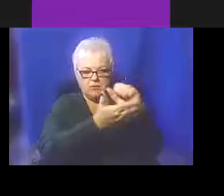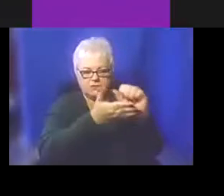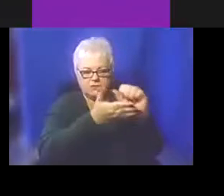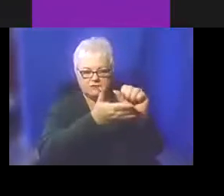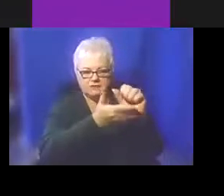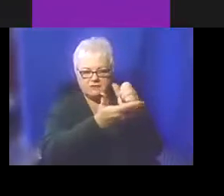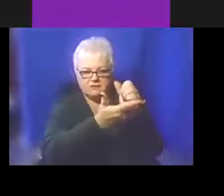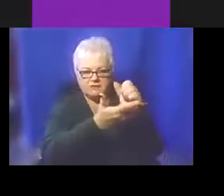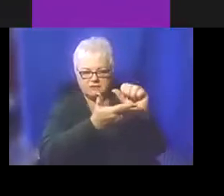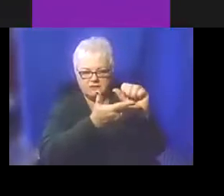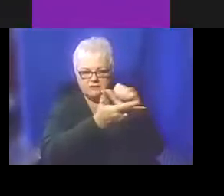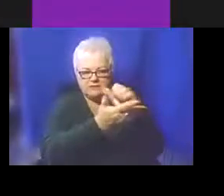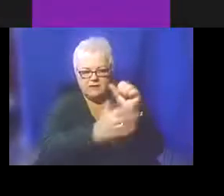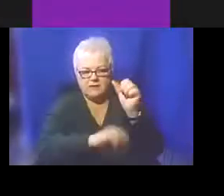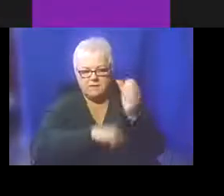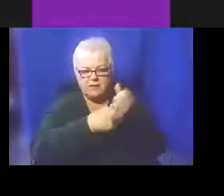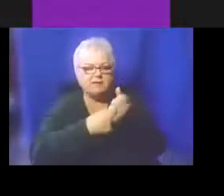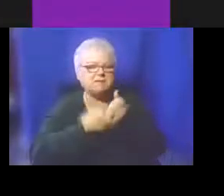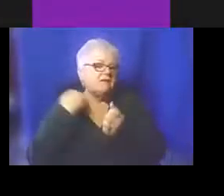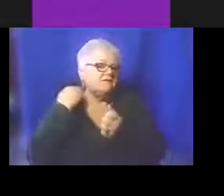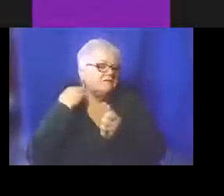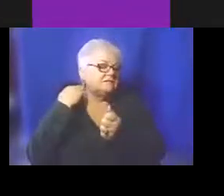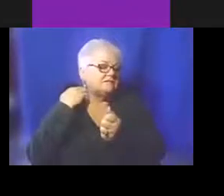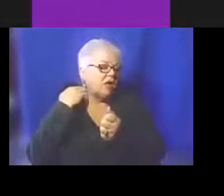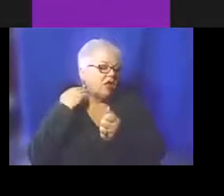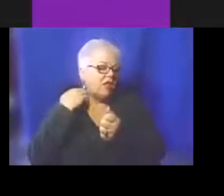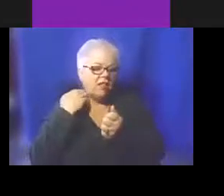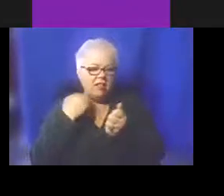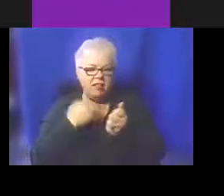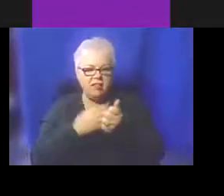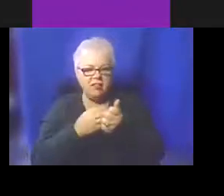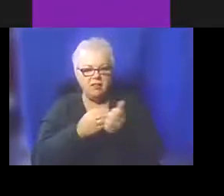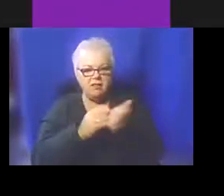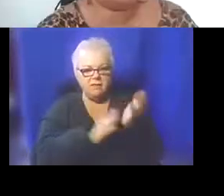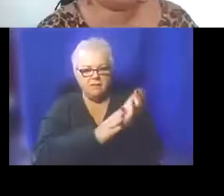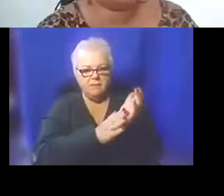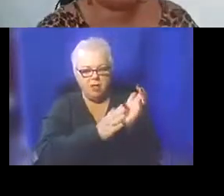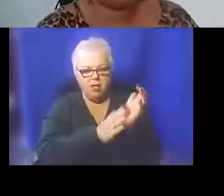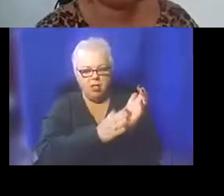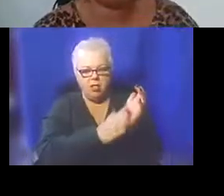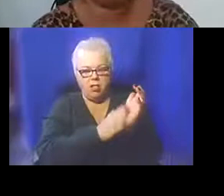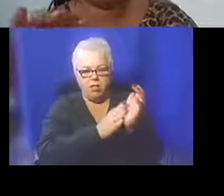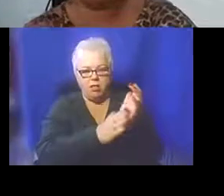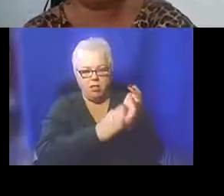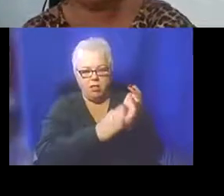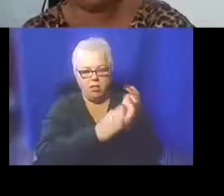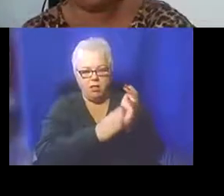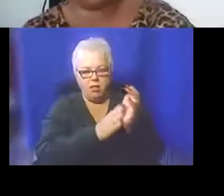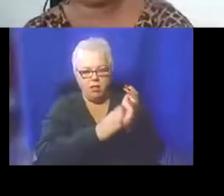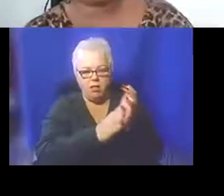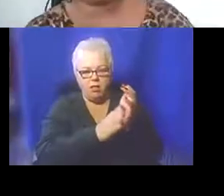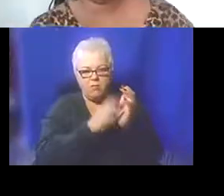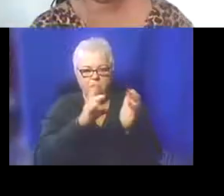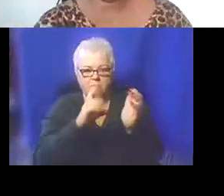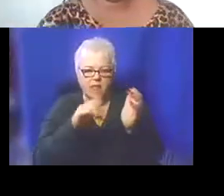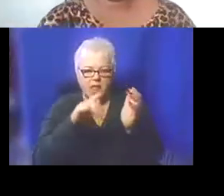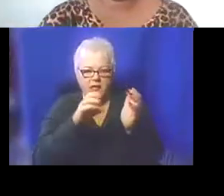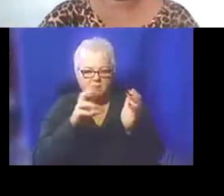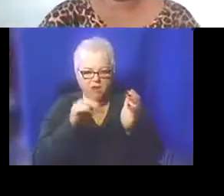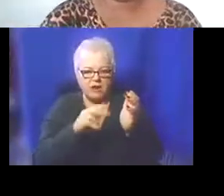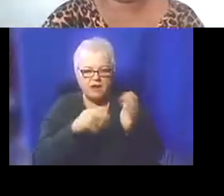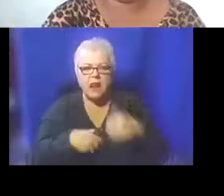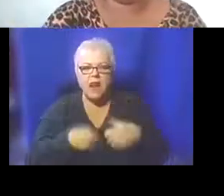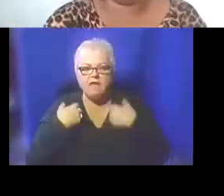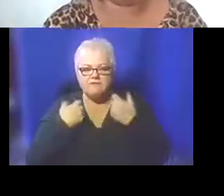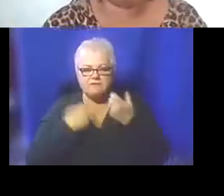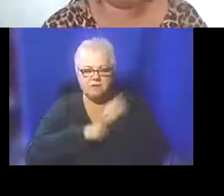is like the base of your skull. And here, the bottom of your palm, this is like the reptile brain, the life support system of the brain. So,